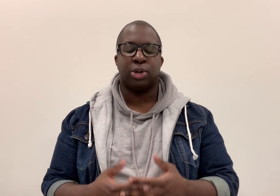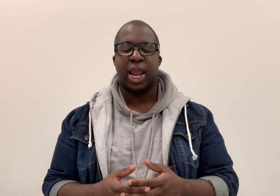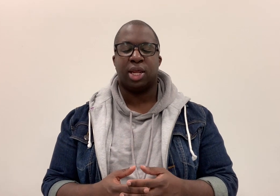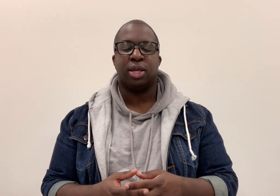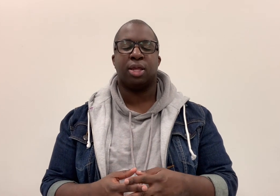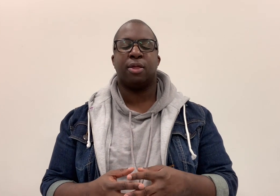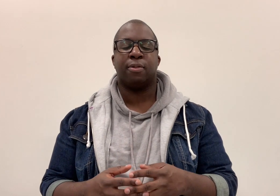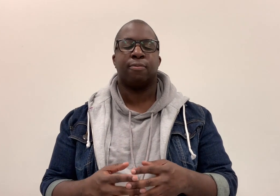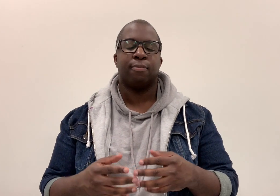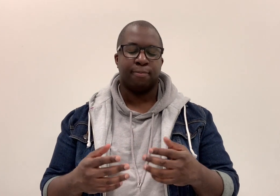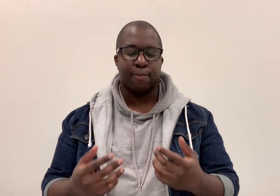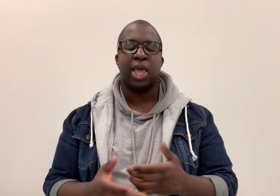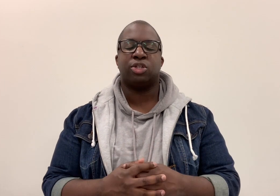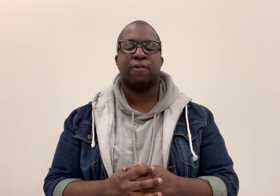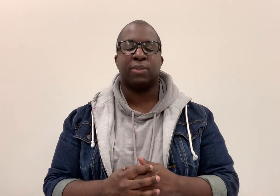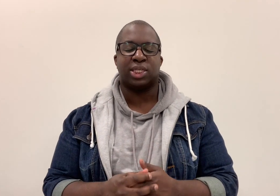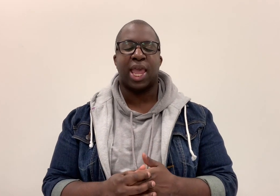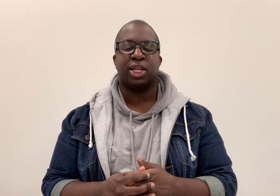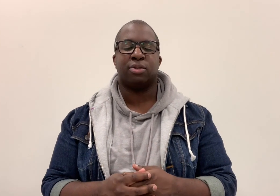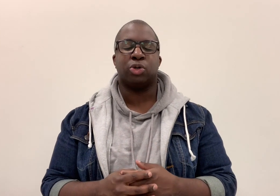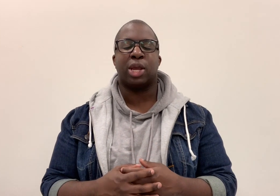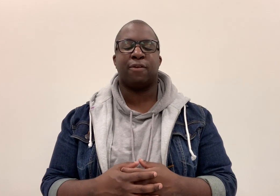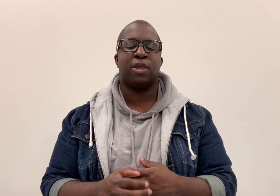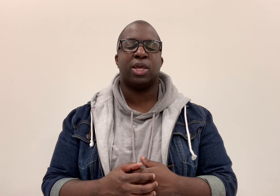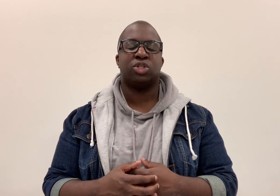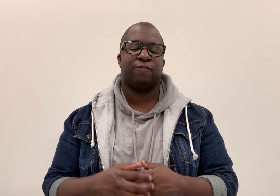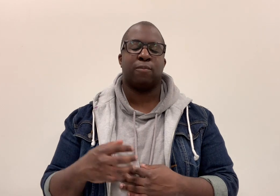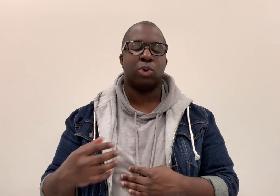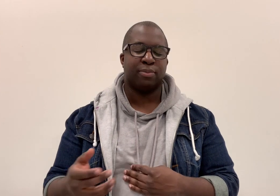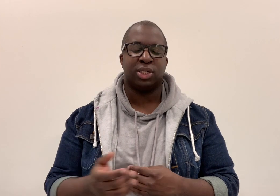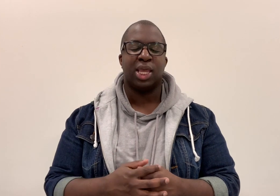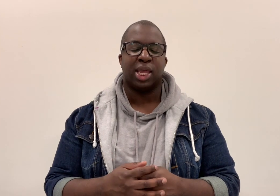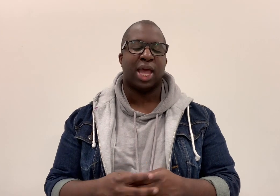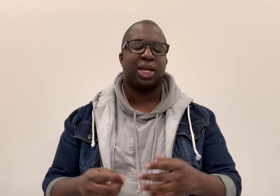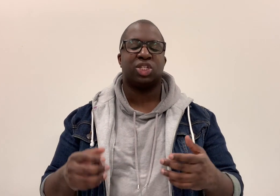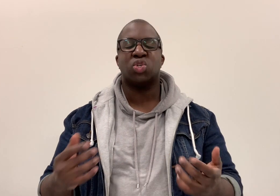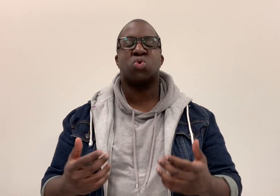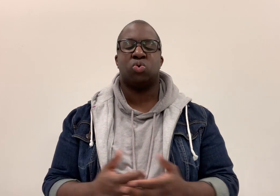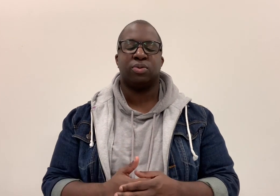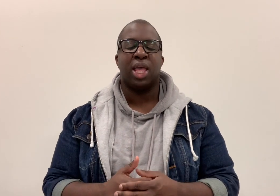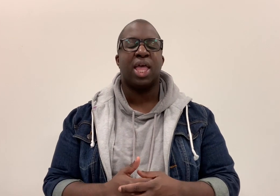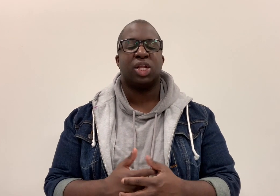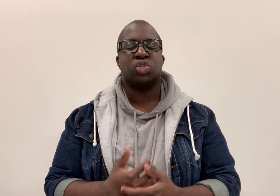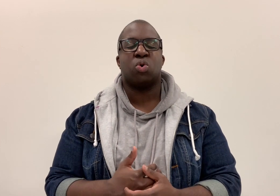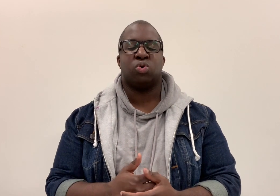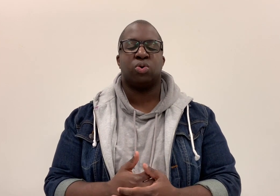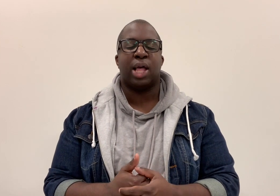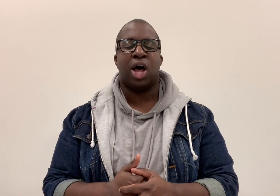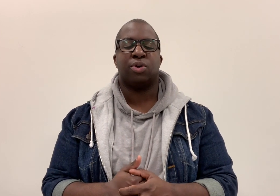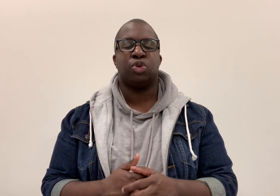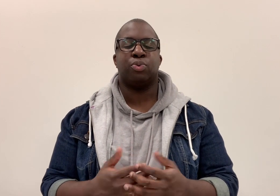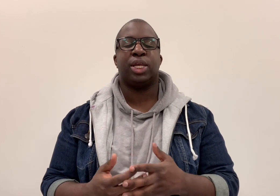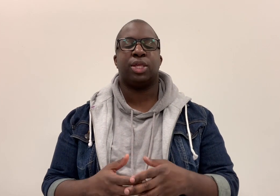You created males from the sand, you created females from ribs. God, that is so cool. It's so